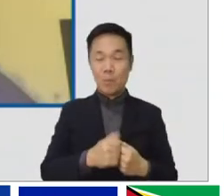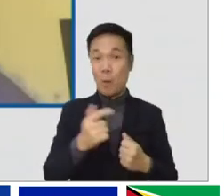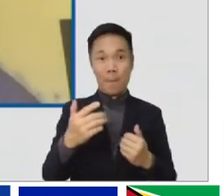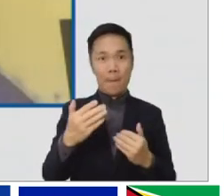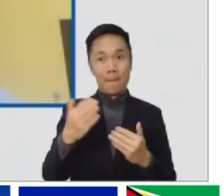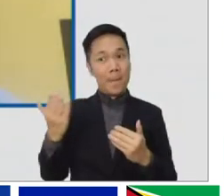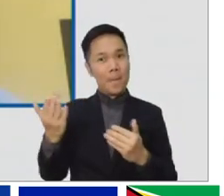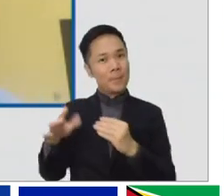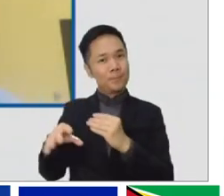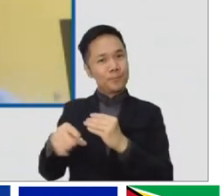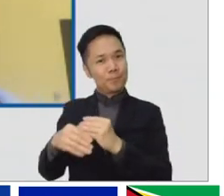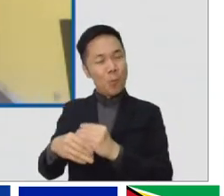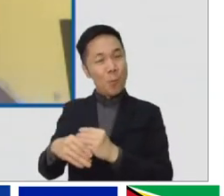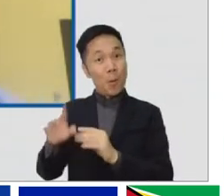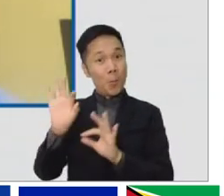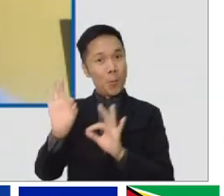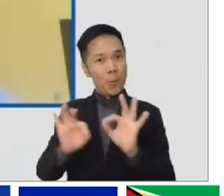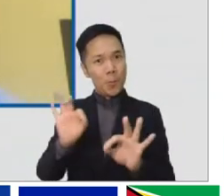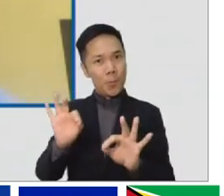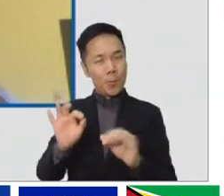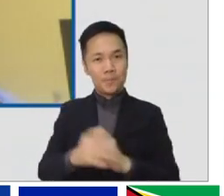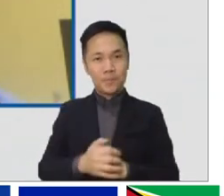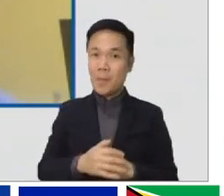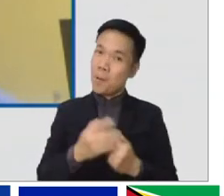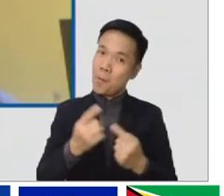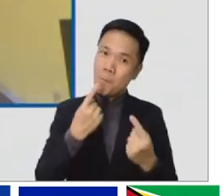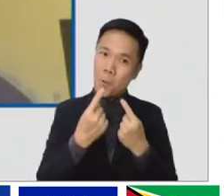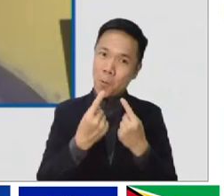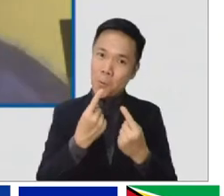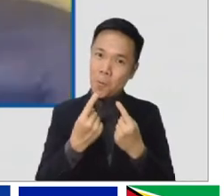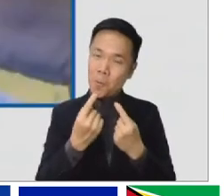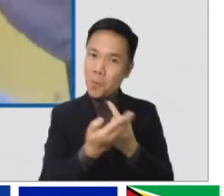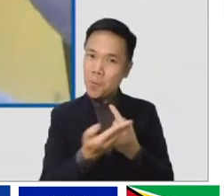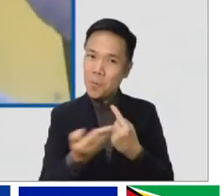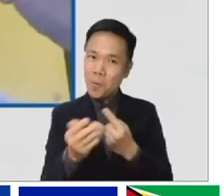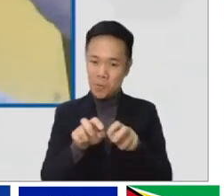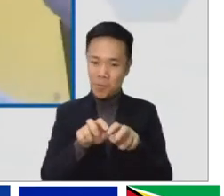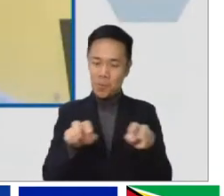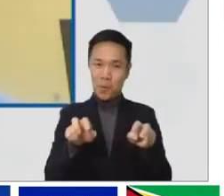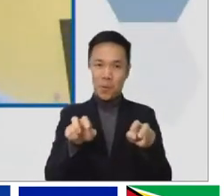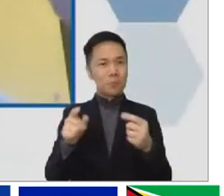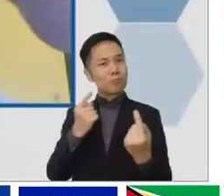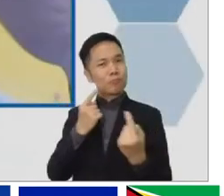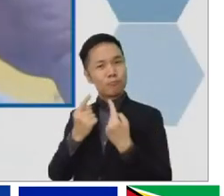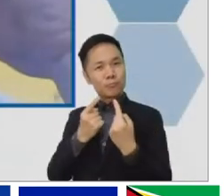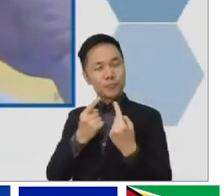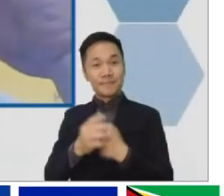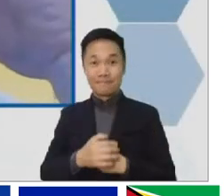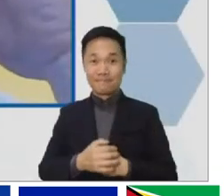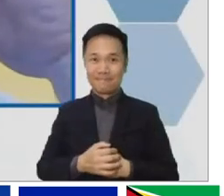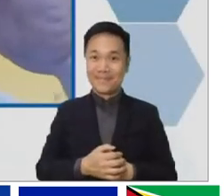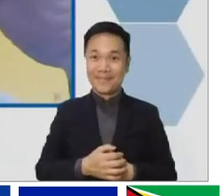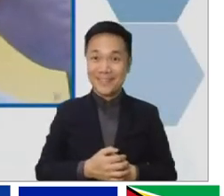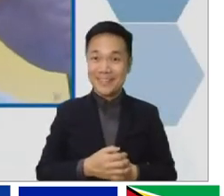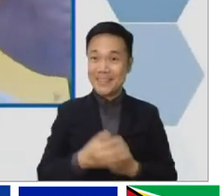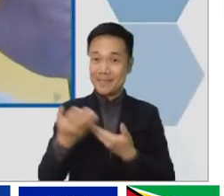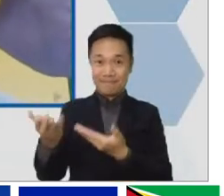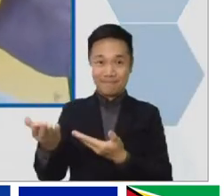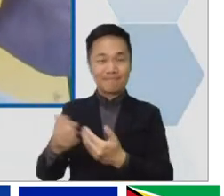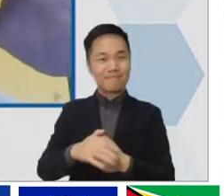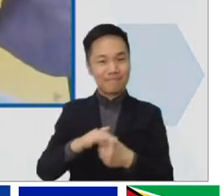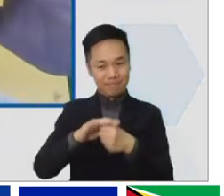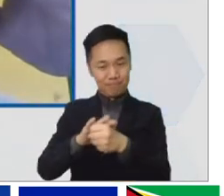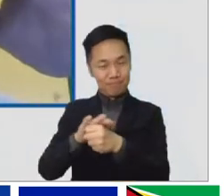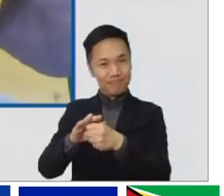a wider interaction even between the panel members. Thank you for the vision from a region that is